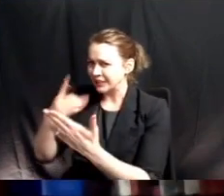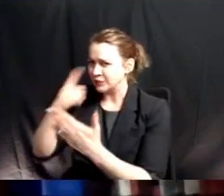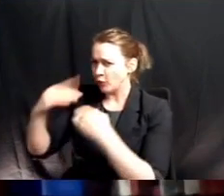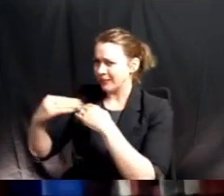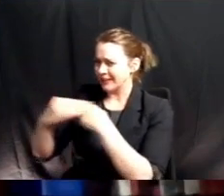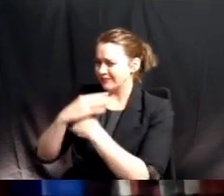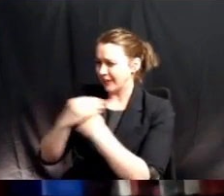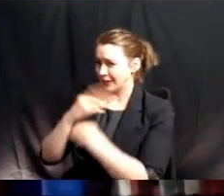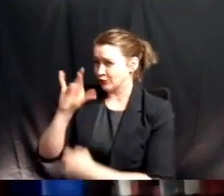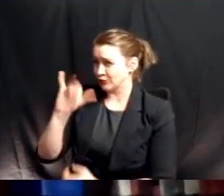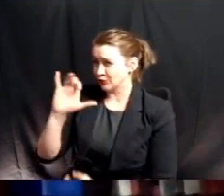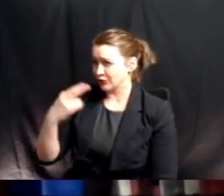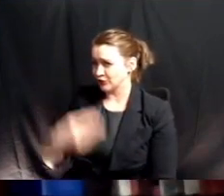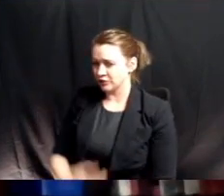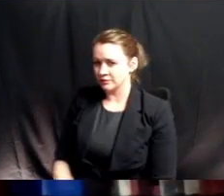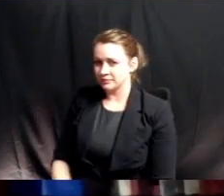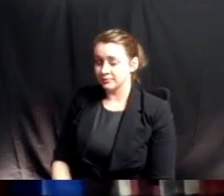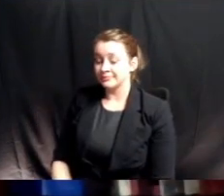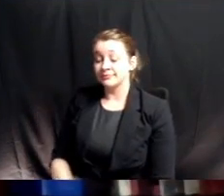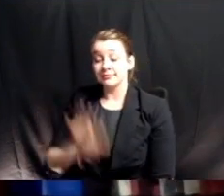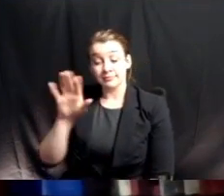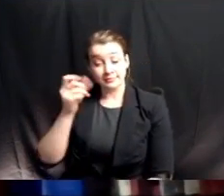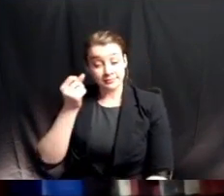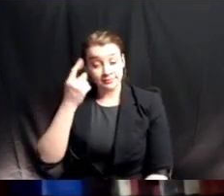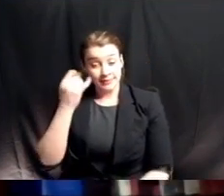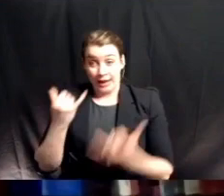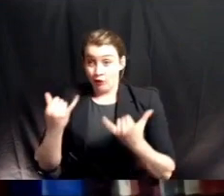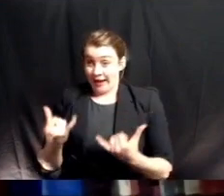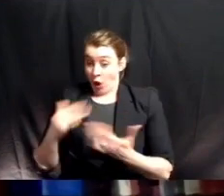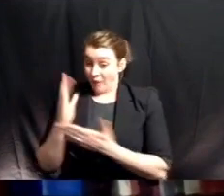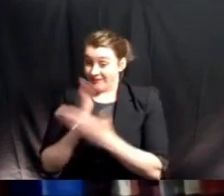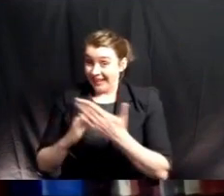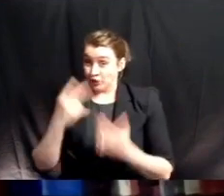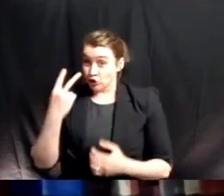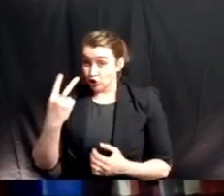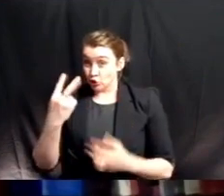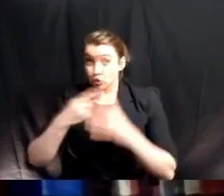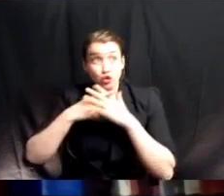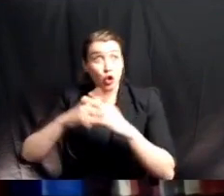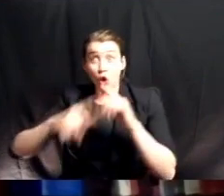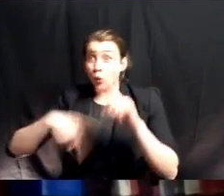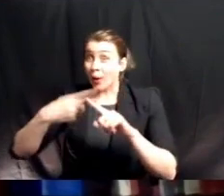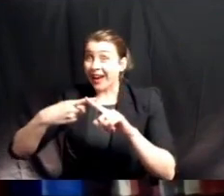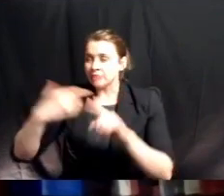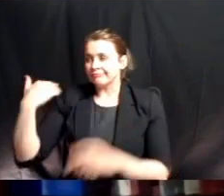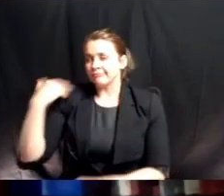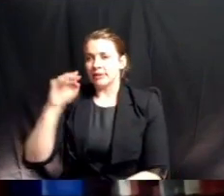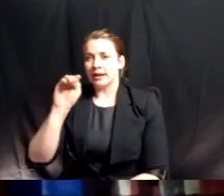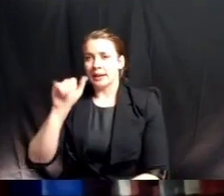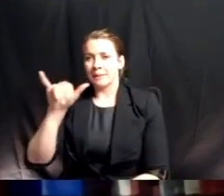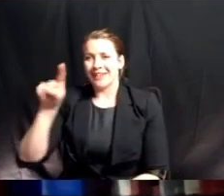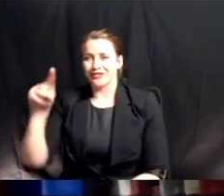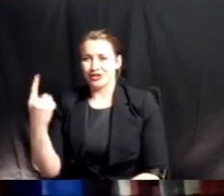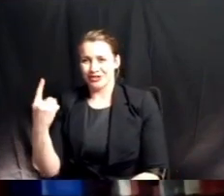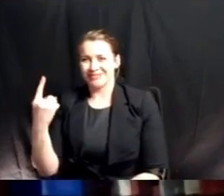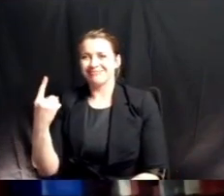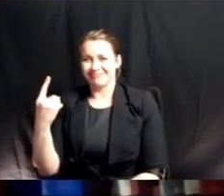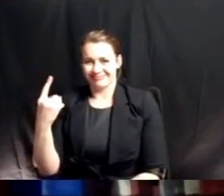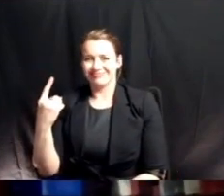Remember that the phase that we're in, phase 2, began May 1st. We made changes as a